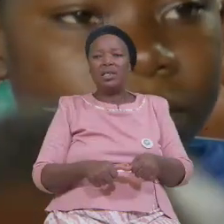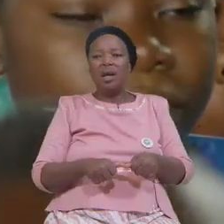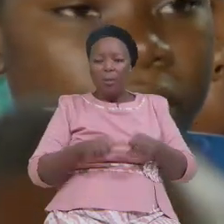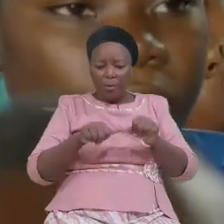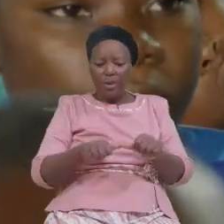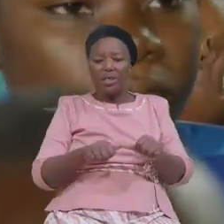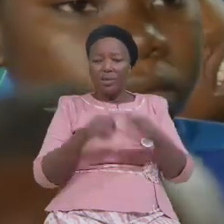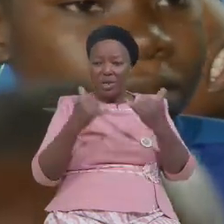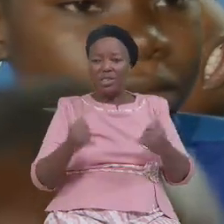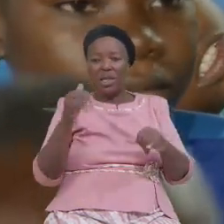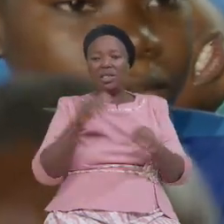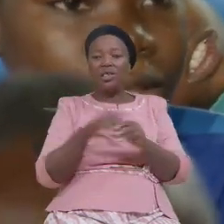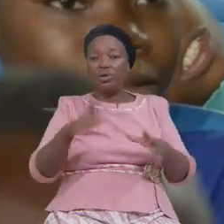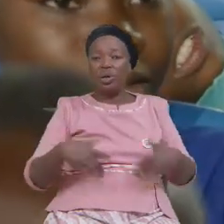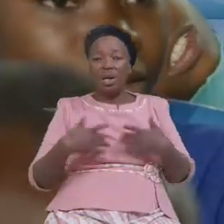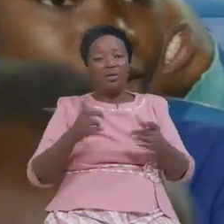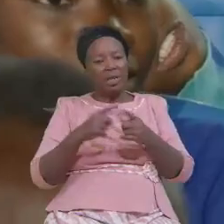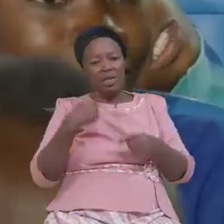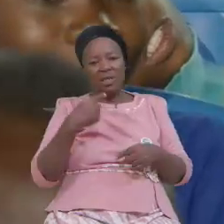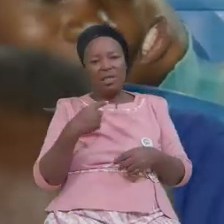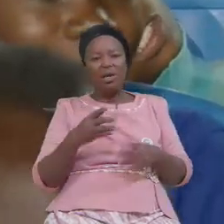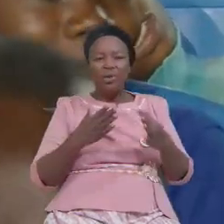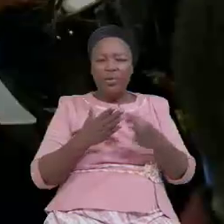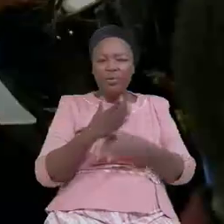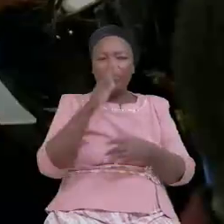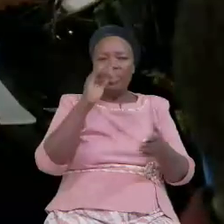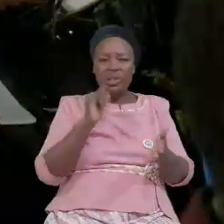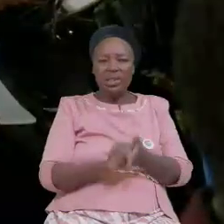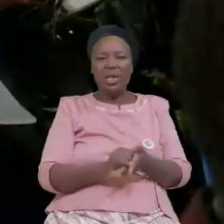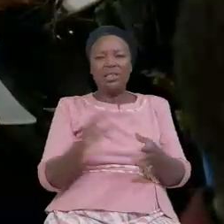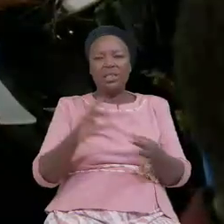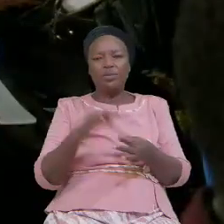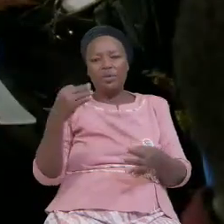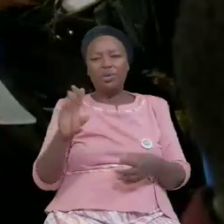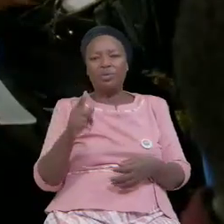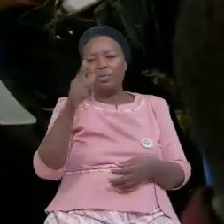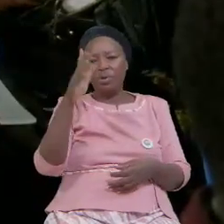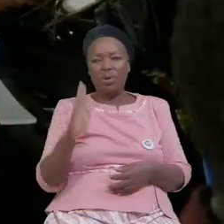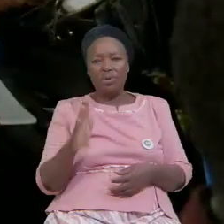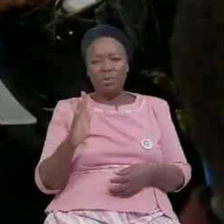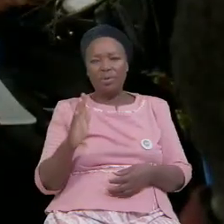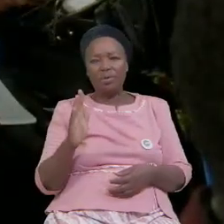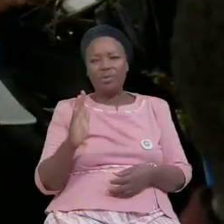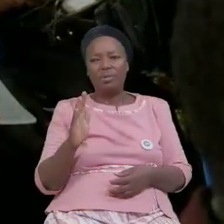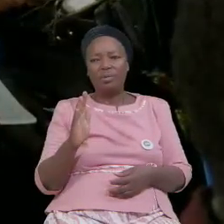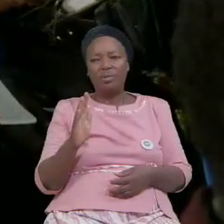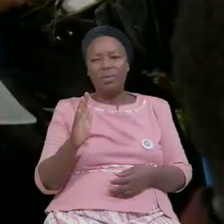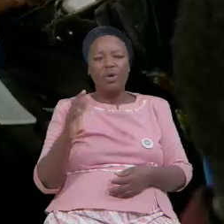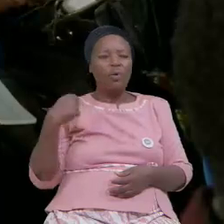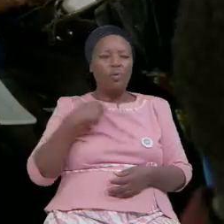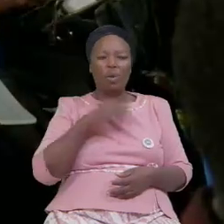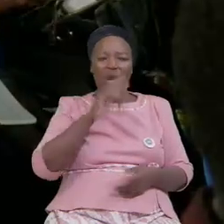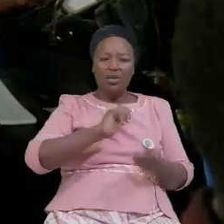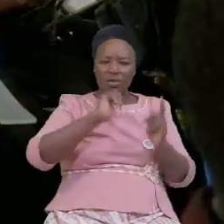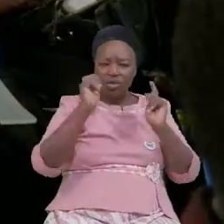life, he says, through that Spirit of God, we're changed